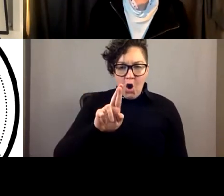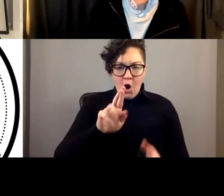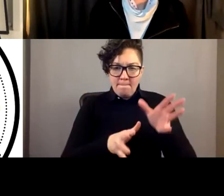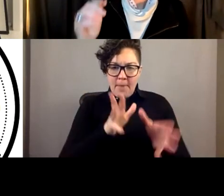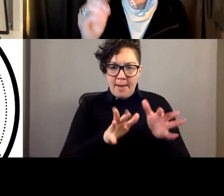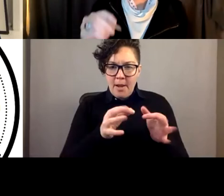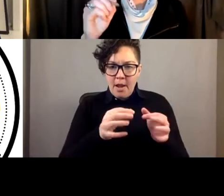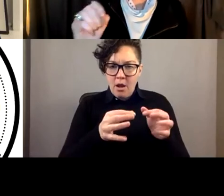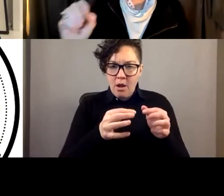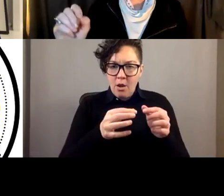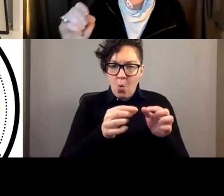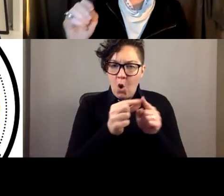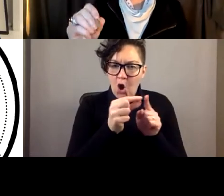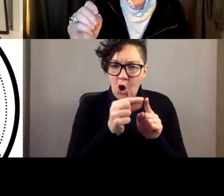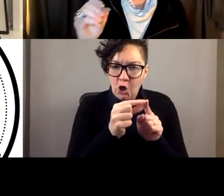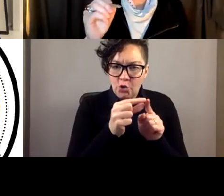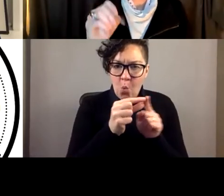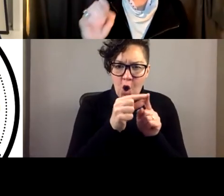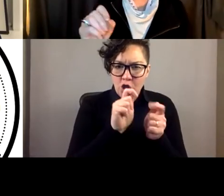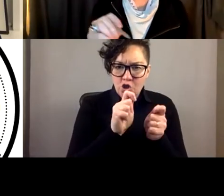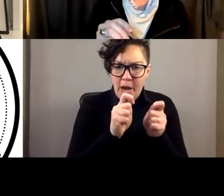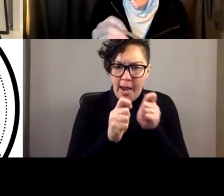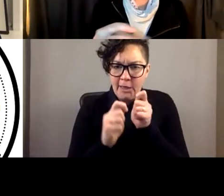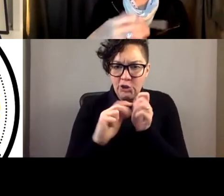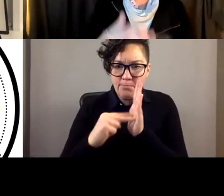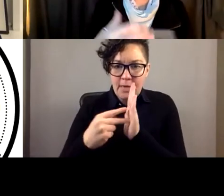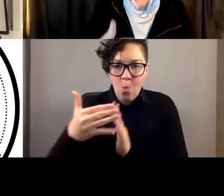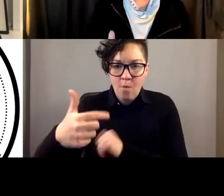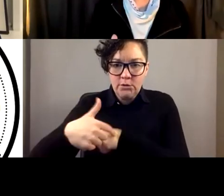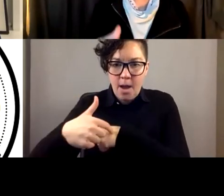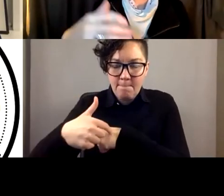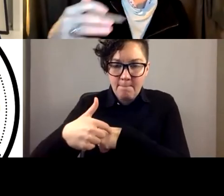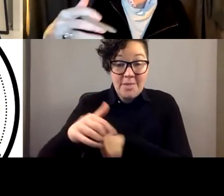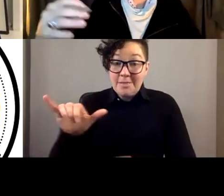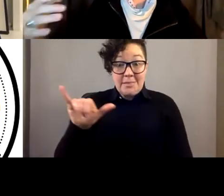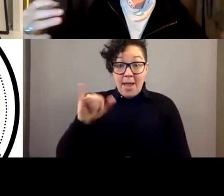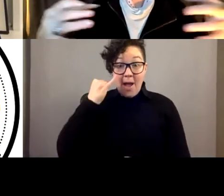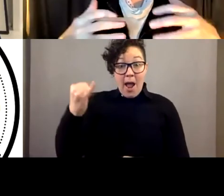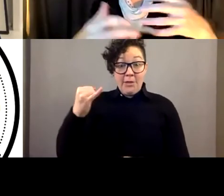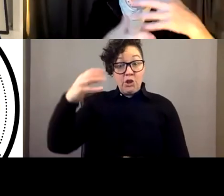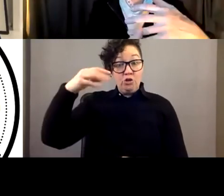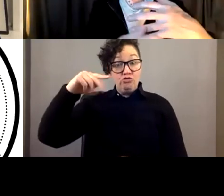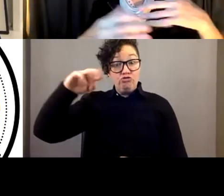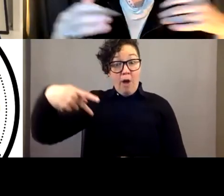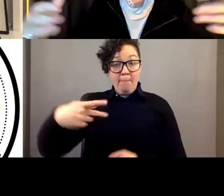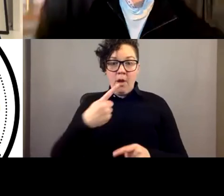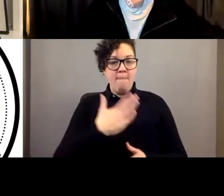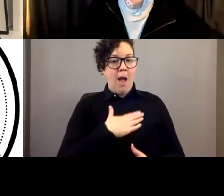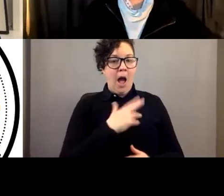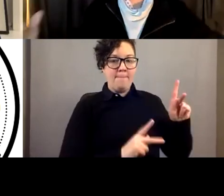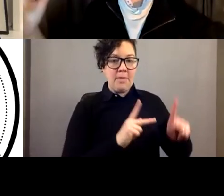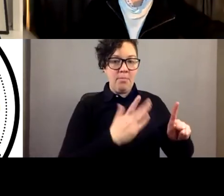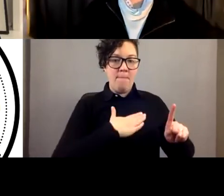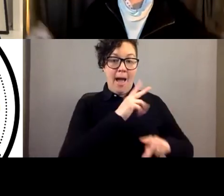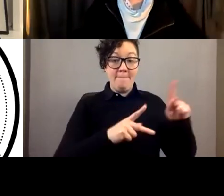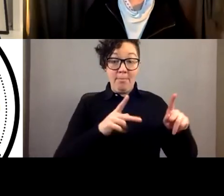strikes me as very much what Donald Trump did with my people as it became narrower and narrower and excluded more